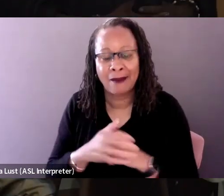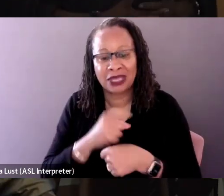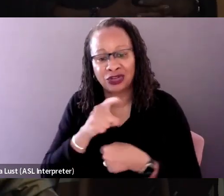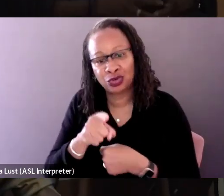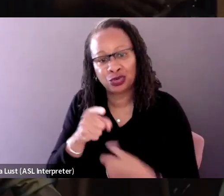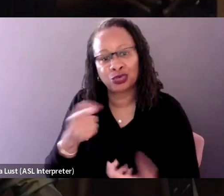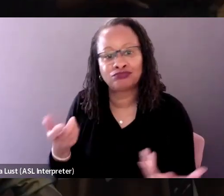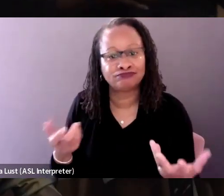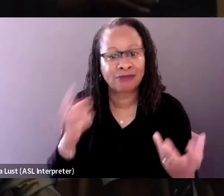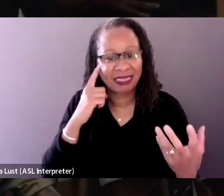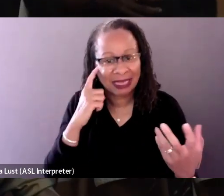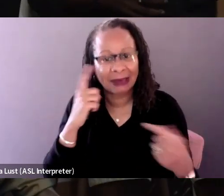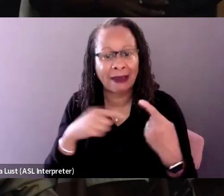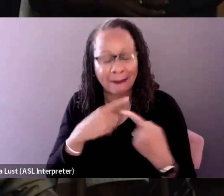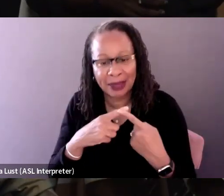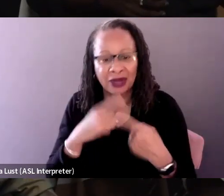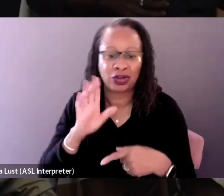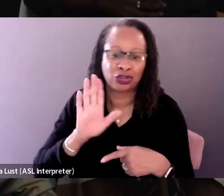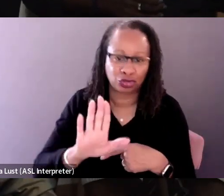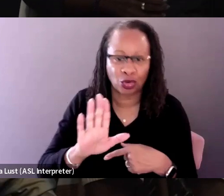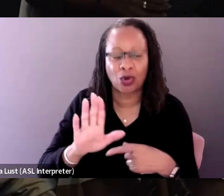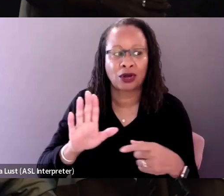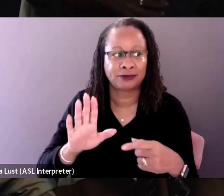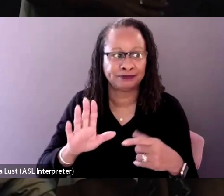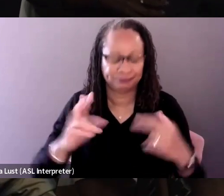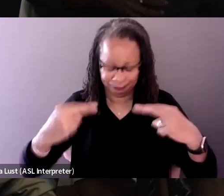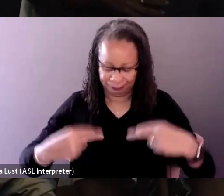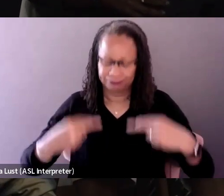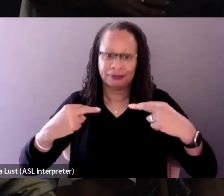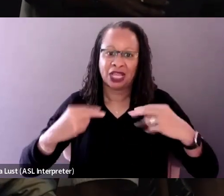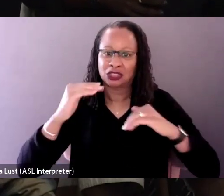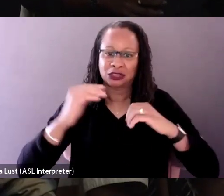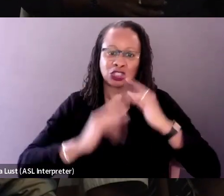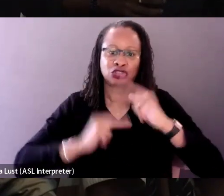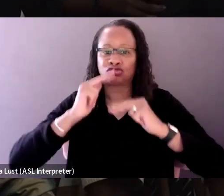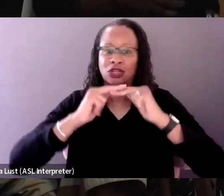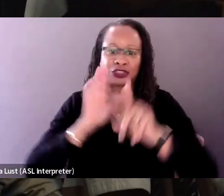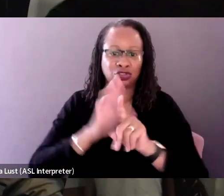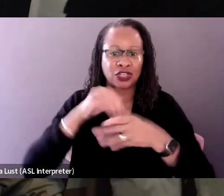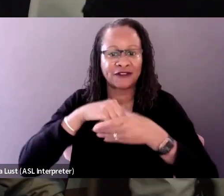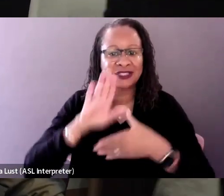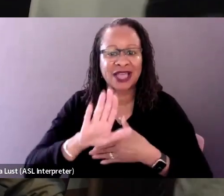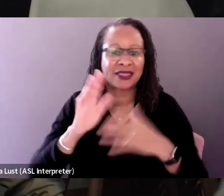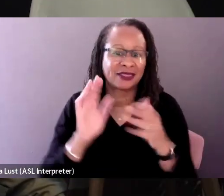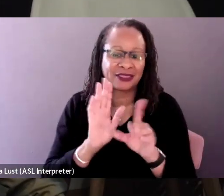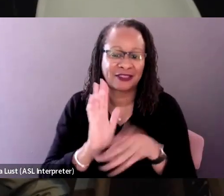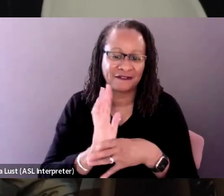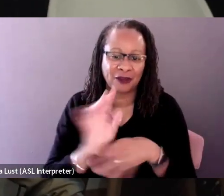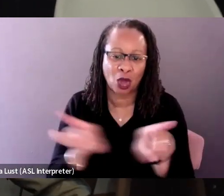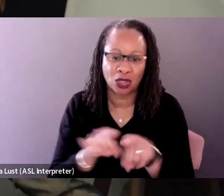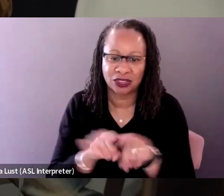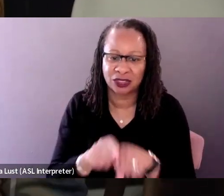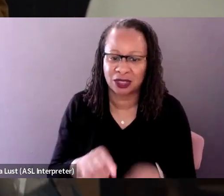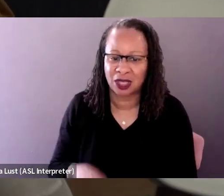think about you're constructing yourself inside the film as well. What a great if we only get